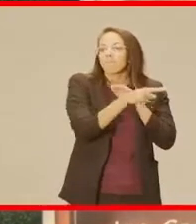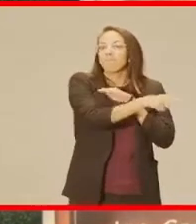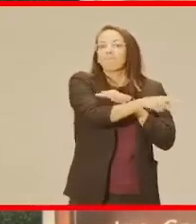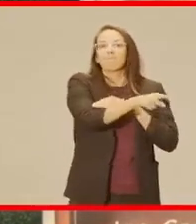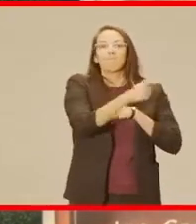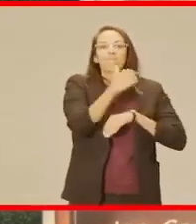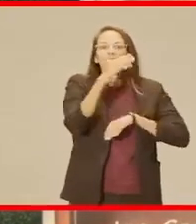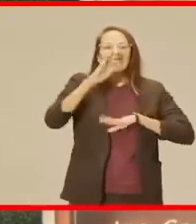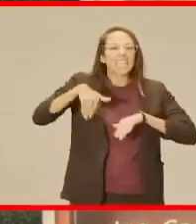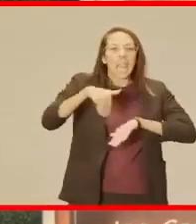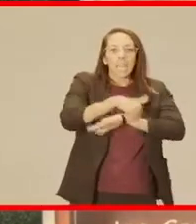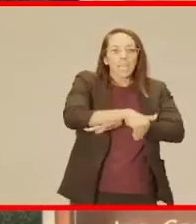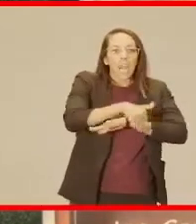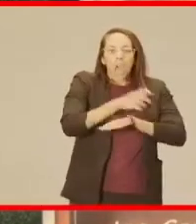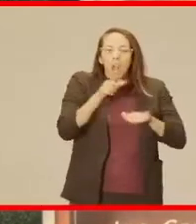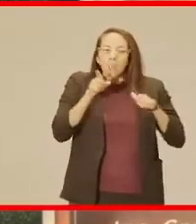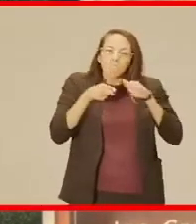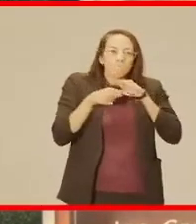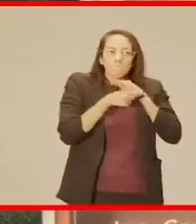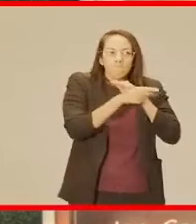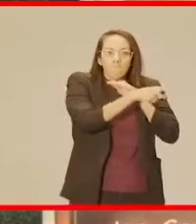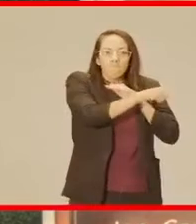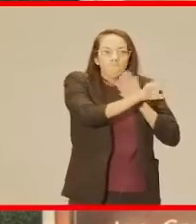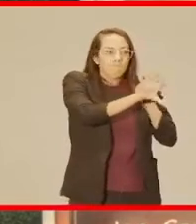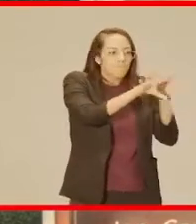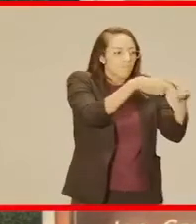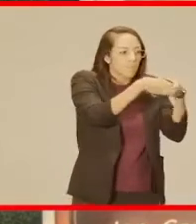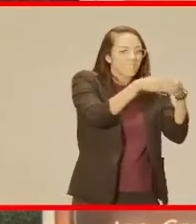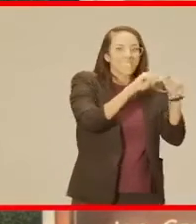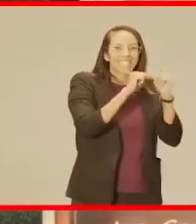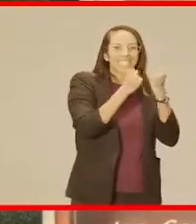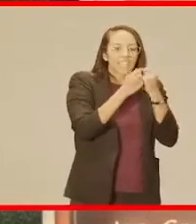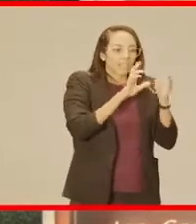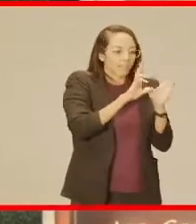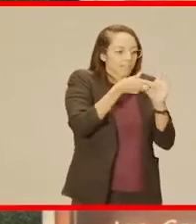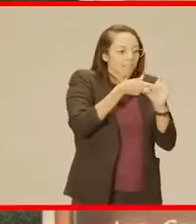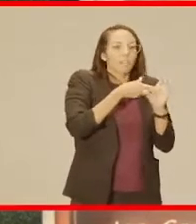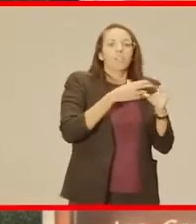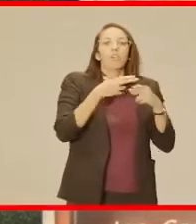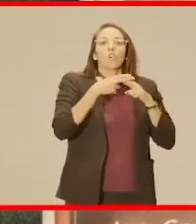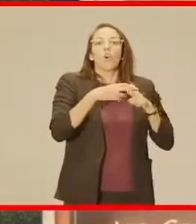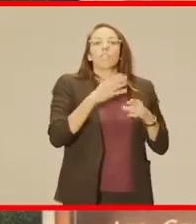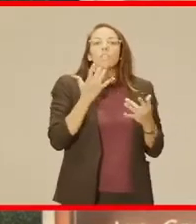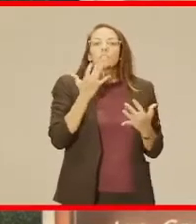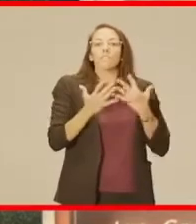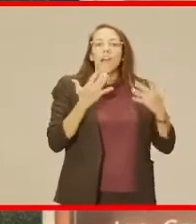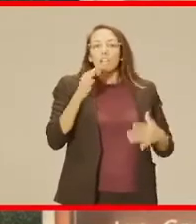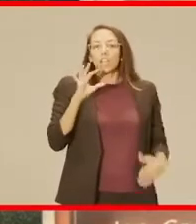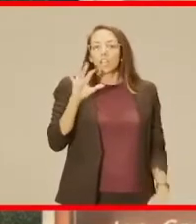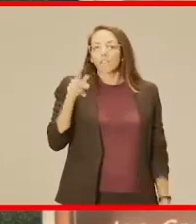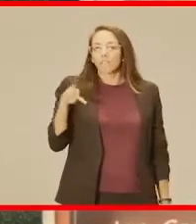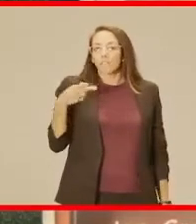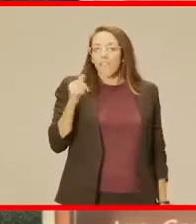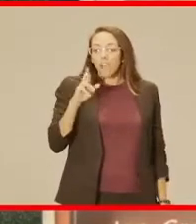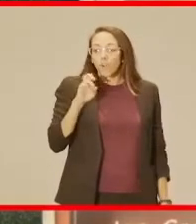night and joined a team called the Fire Ferrets.